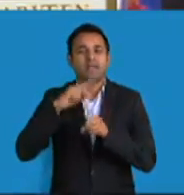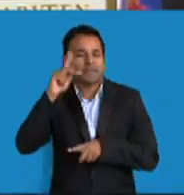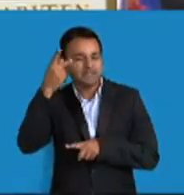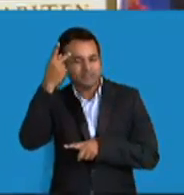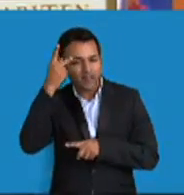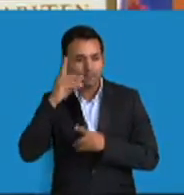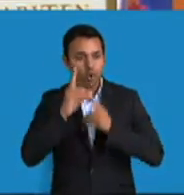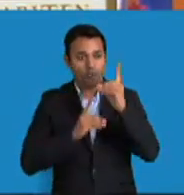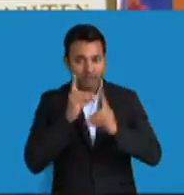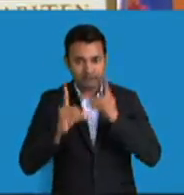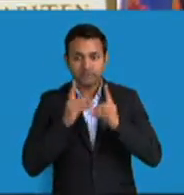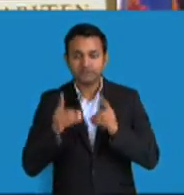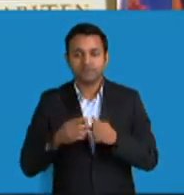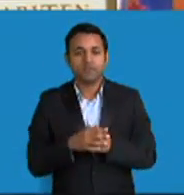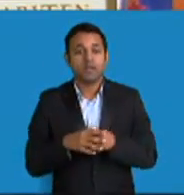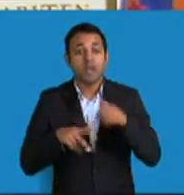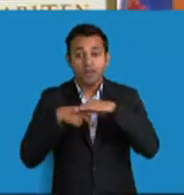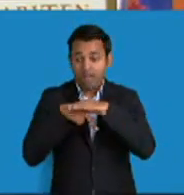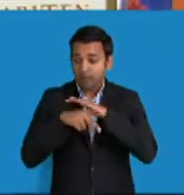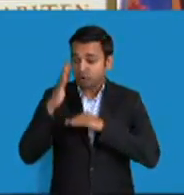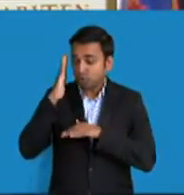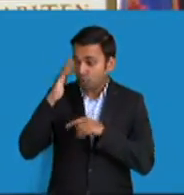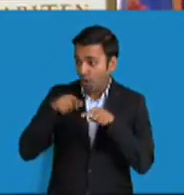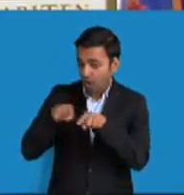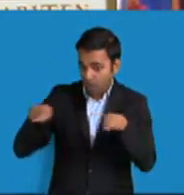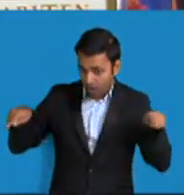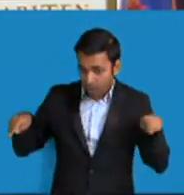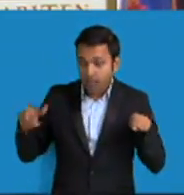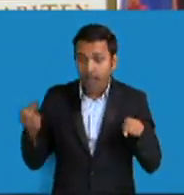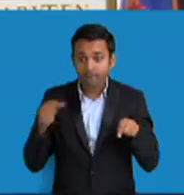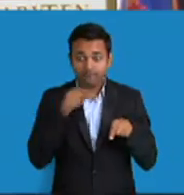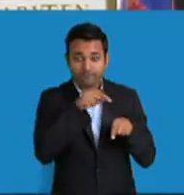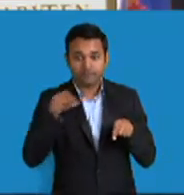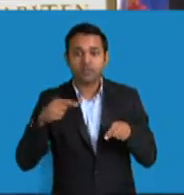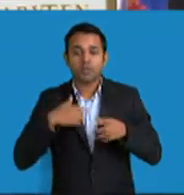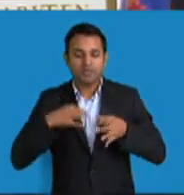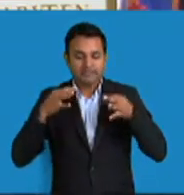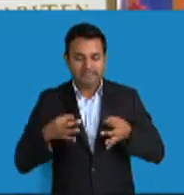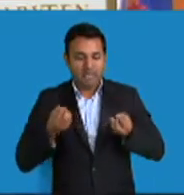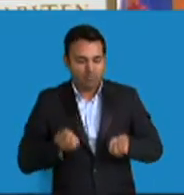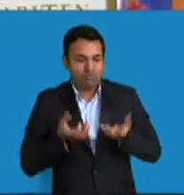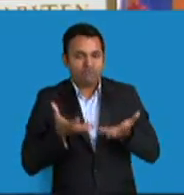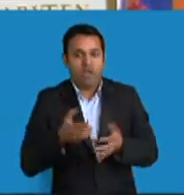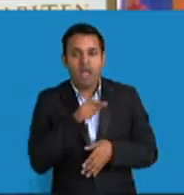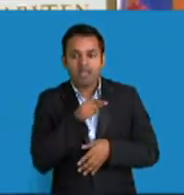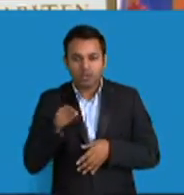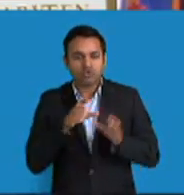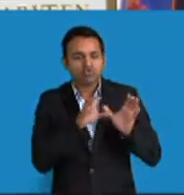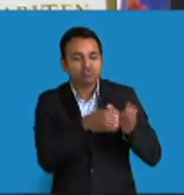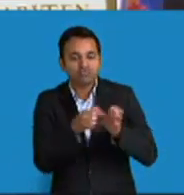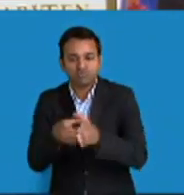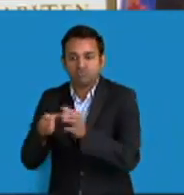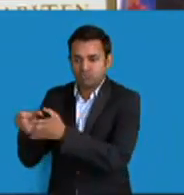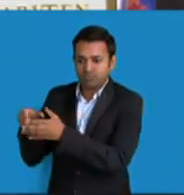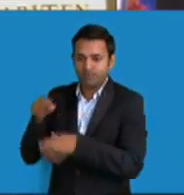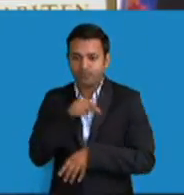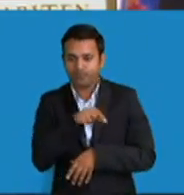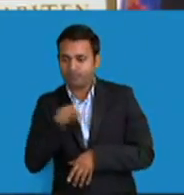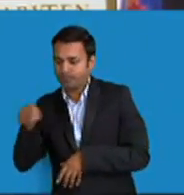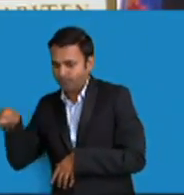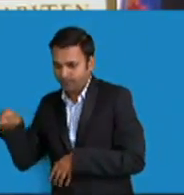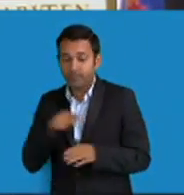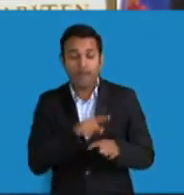the primary schools, we decided to provide awards in 2 categories. The first category is